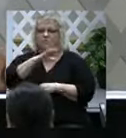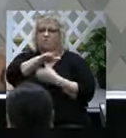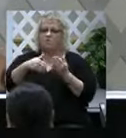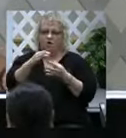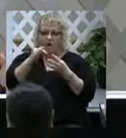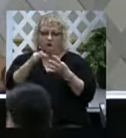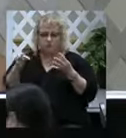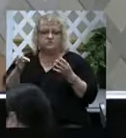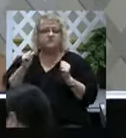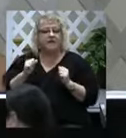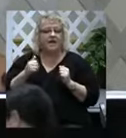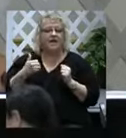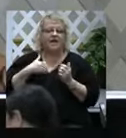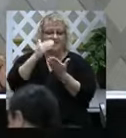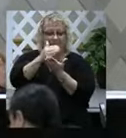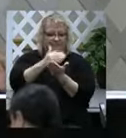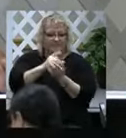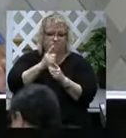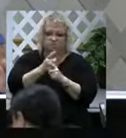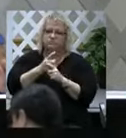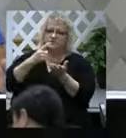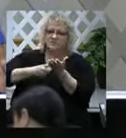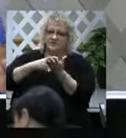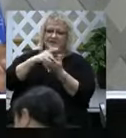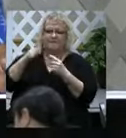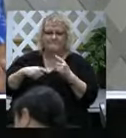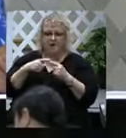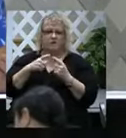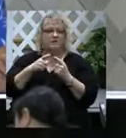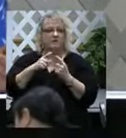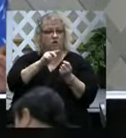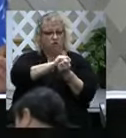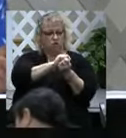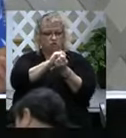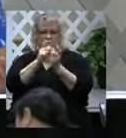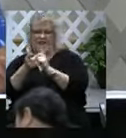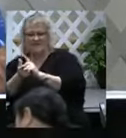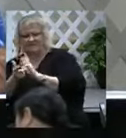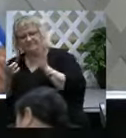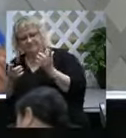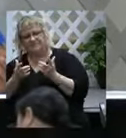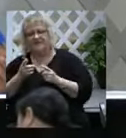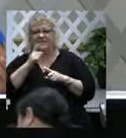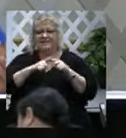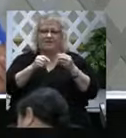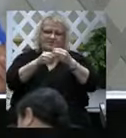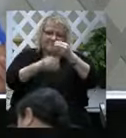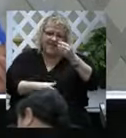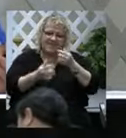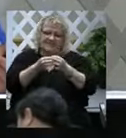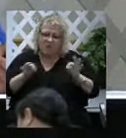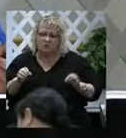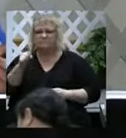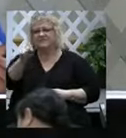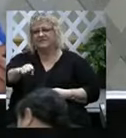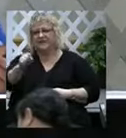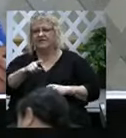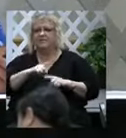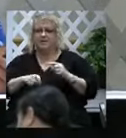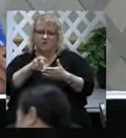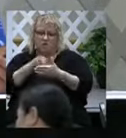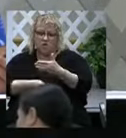ultimately get to a point where you have a list just to start talking about. Not to translate. I mean, we can talk about number of languages and